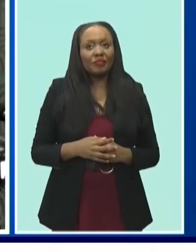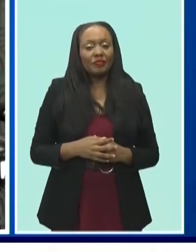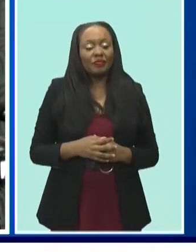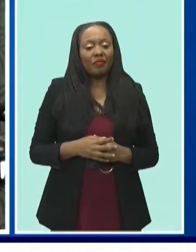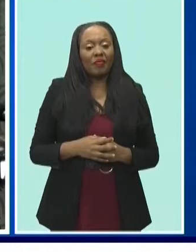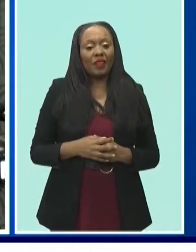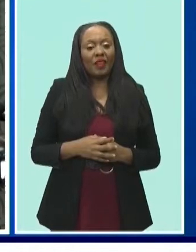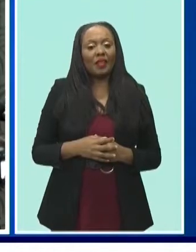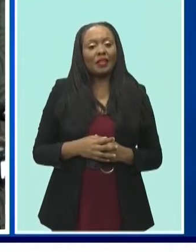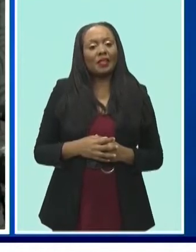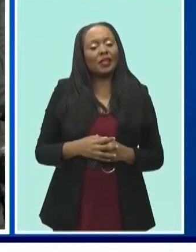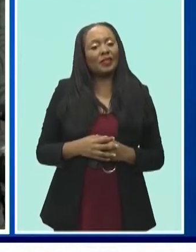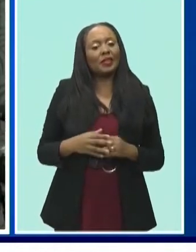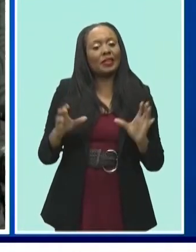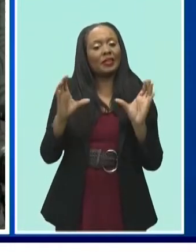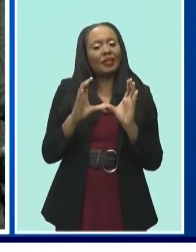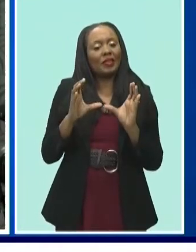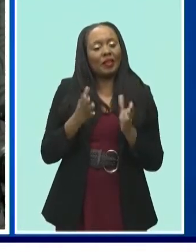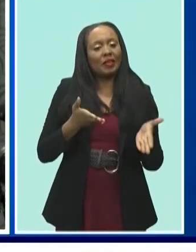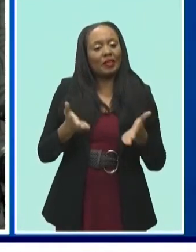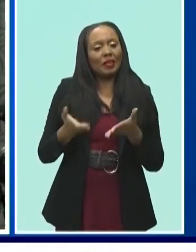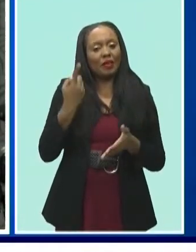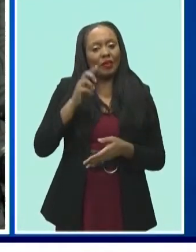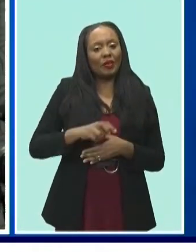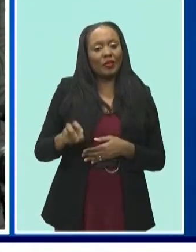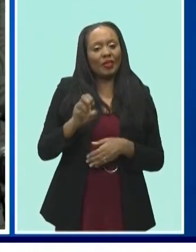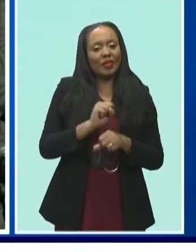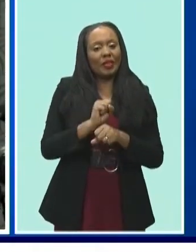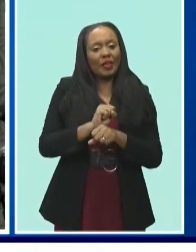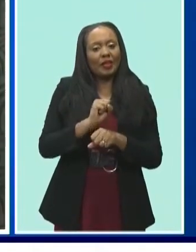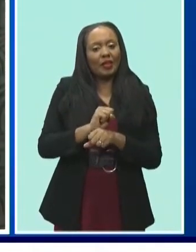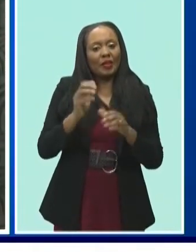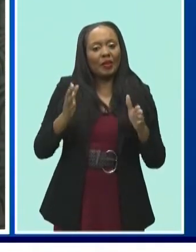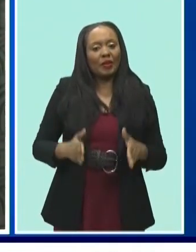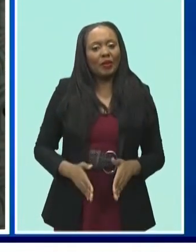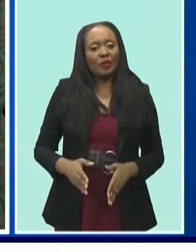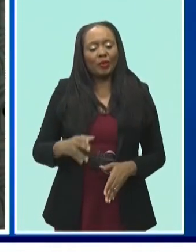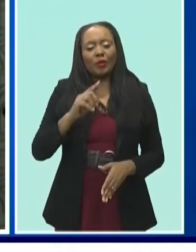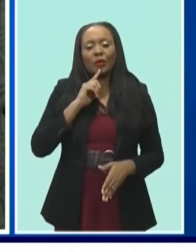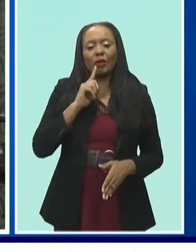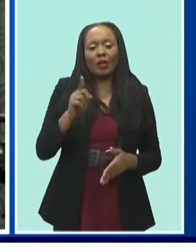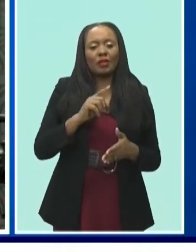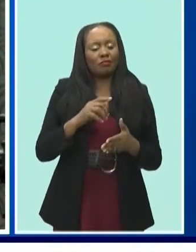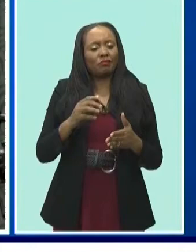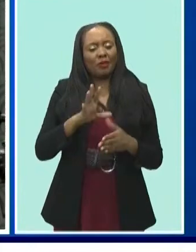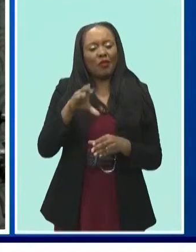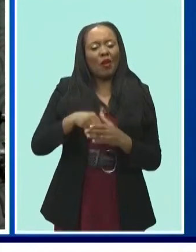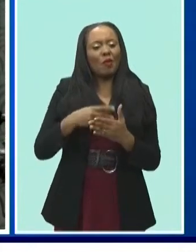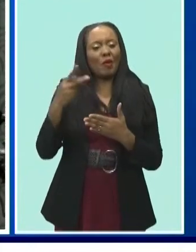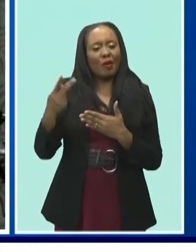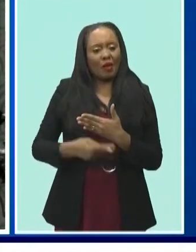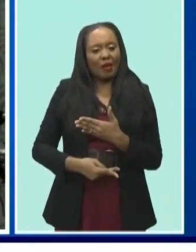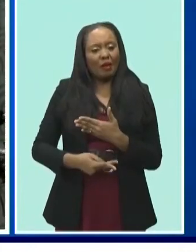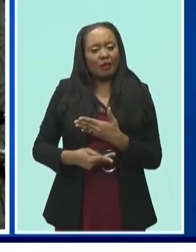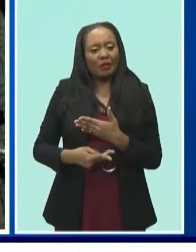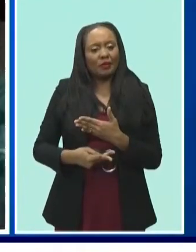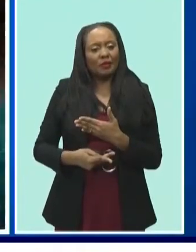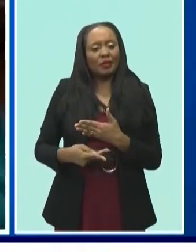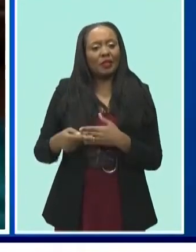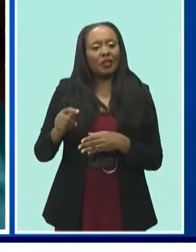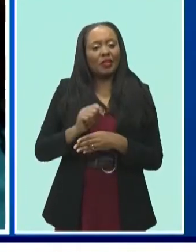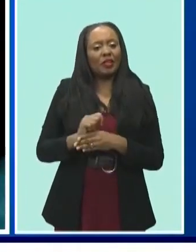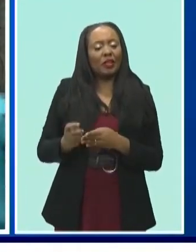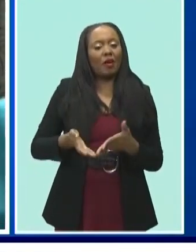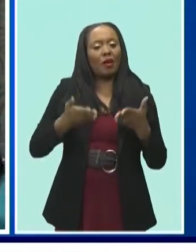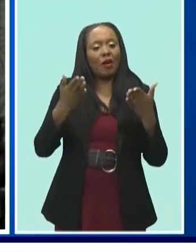during a certificate ceremony for tourism employees who successfully completed the heartfelt Guest Care to Welcome the World program. The training was